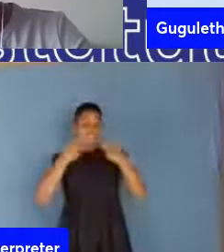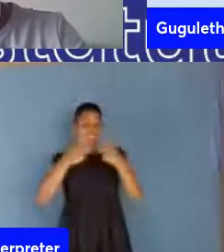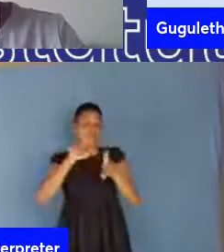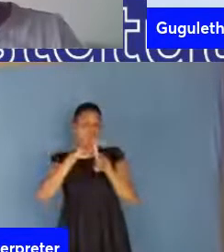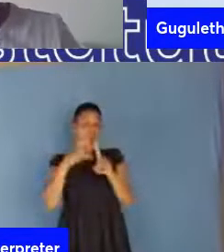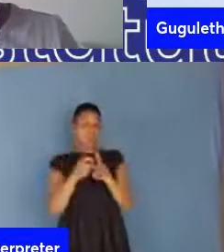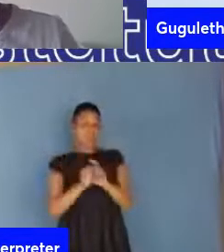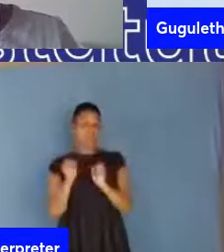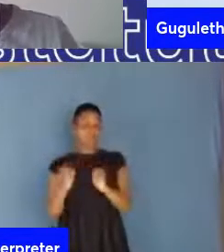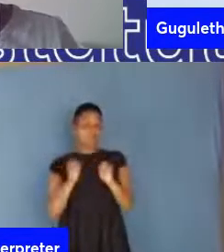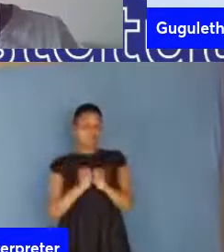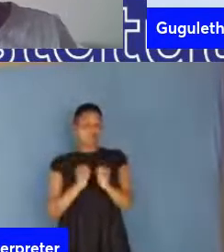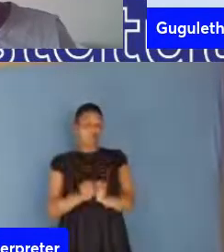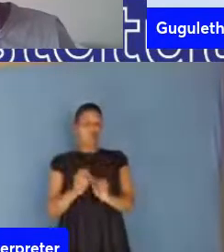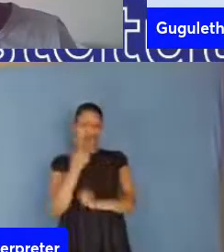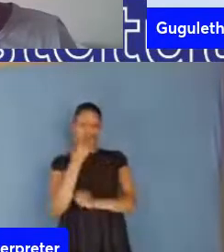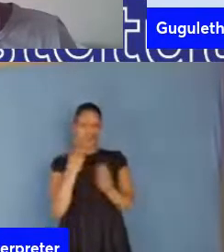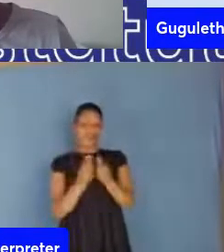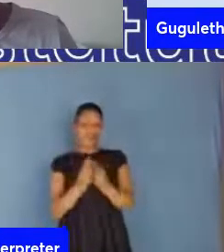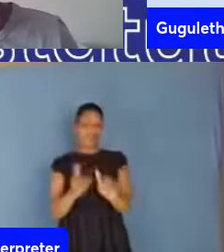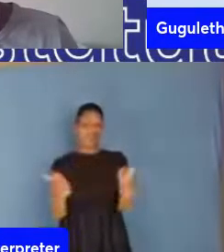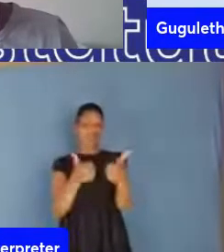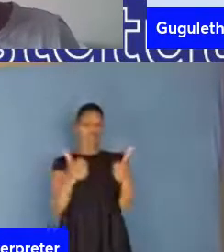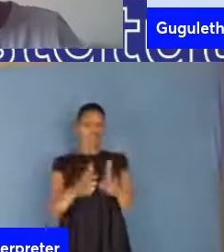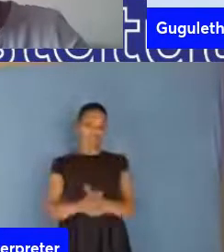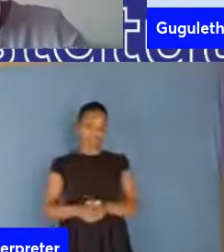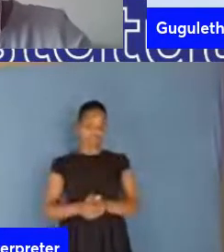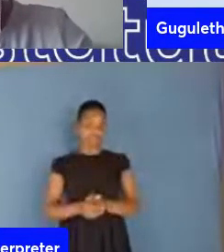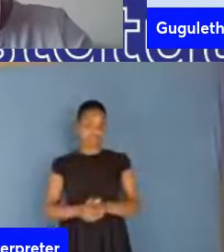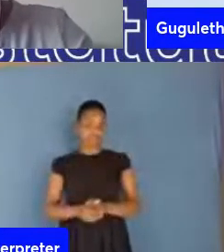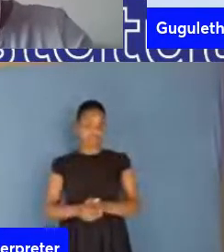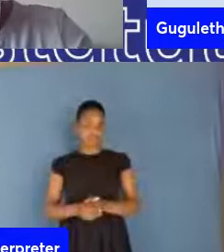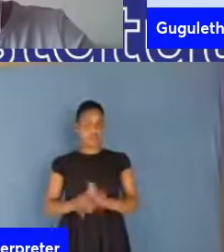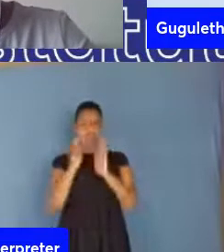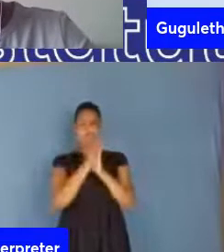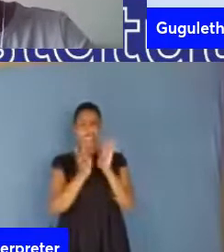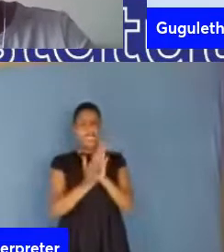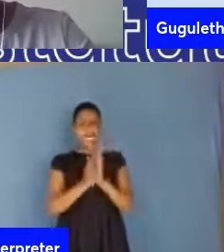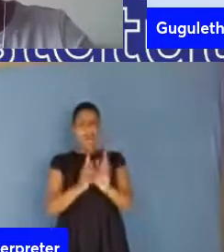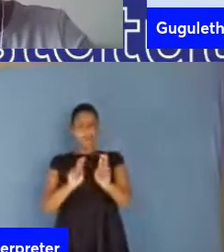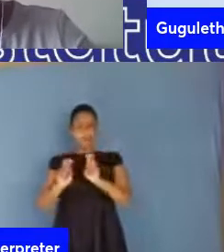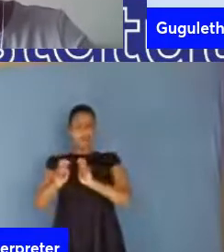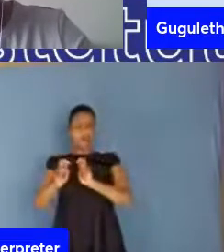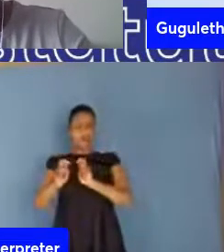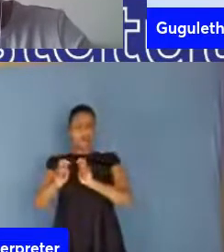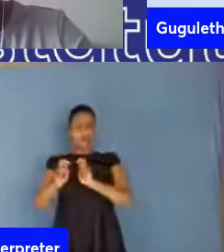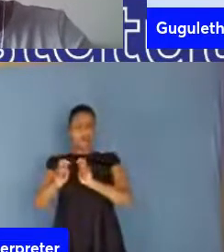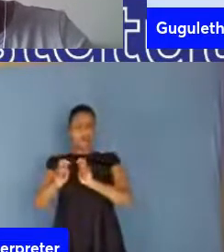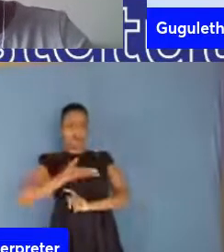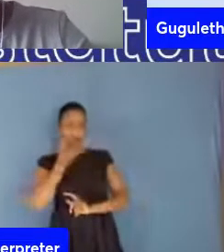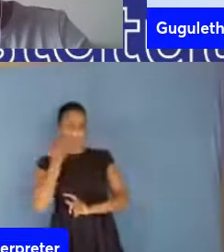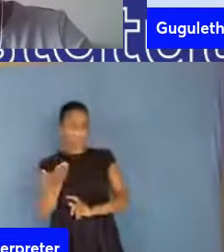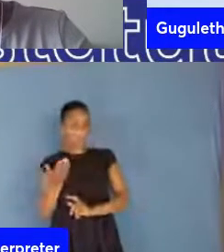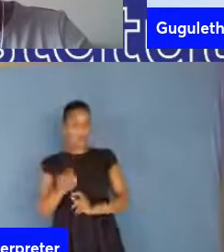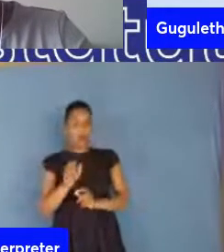home because they're thinking, what's the point? Even if I report, I'll experience second victimization because they'll